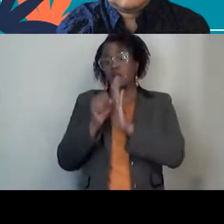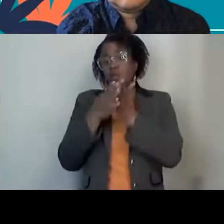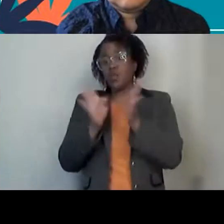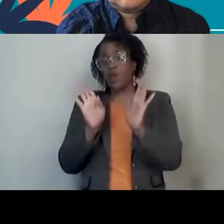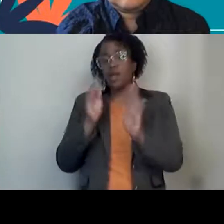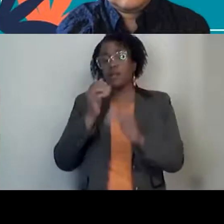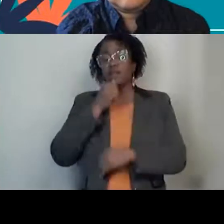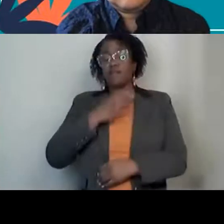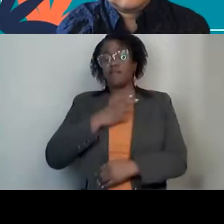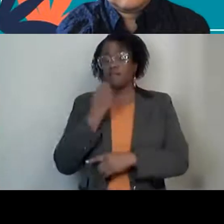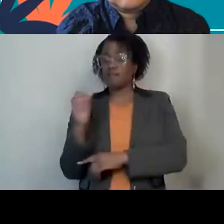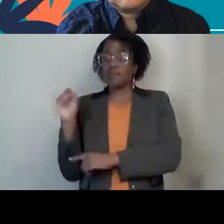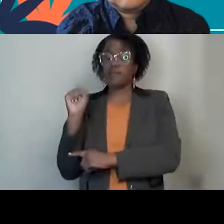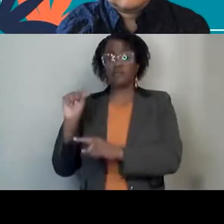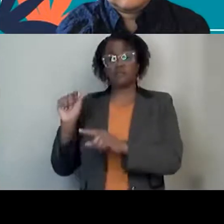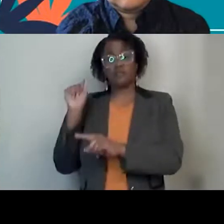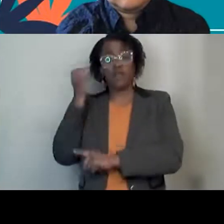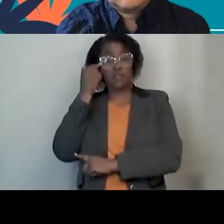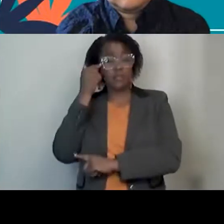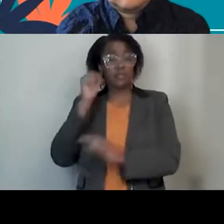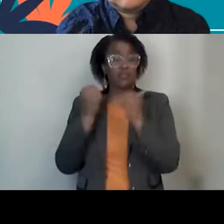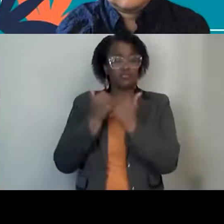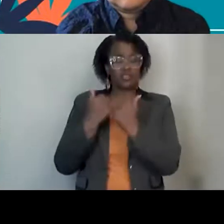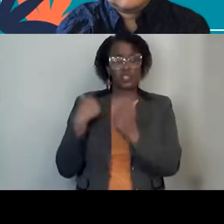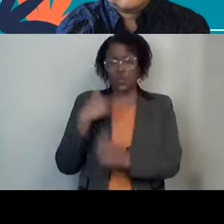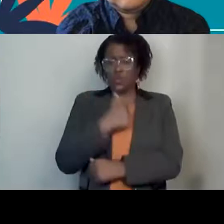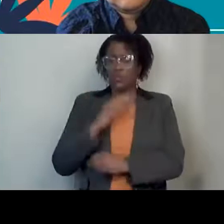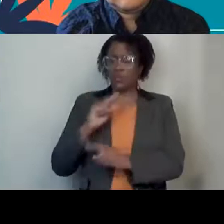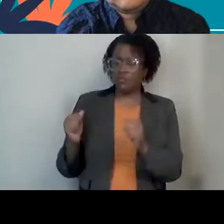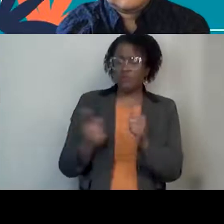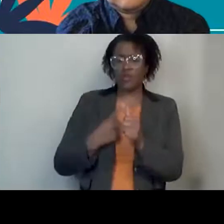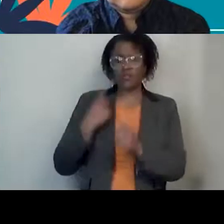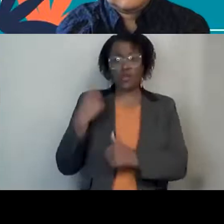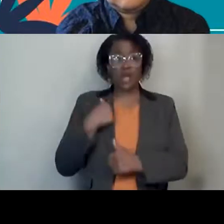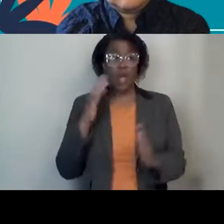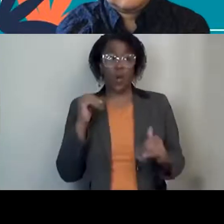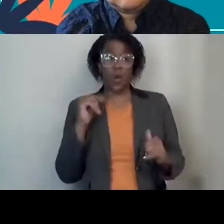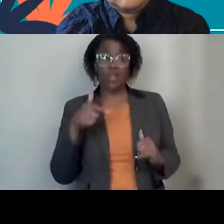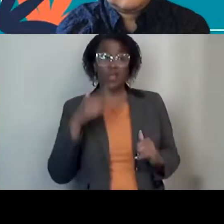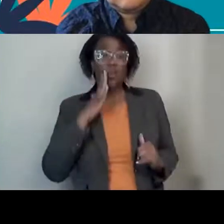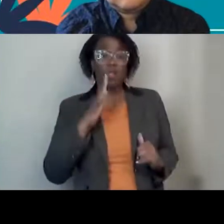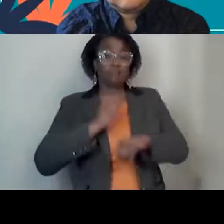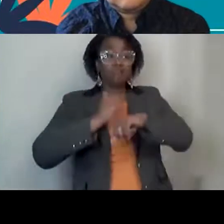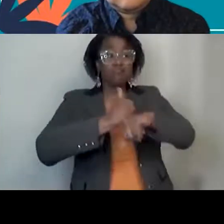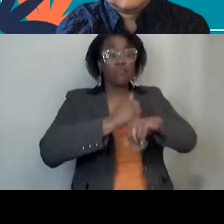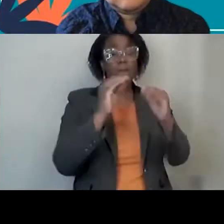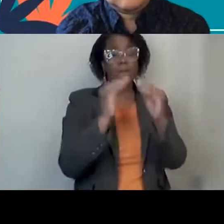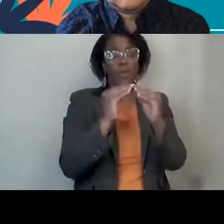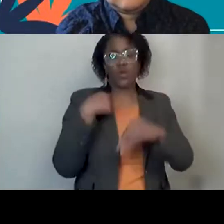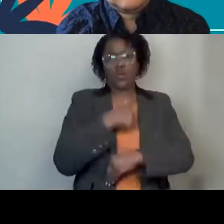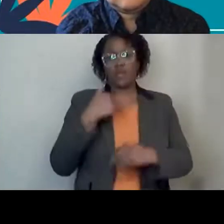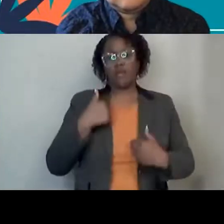government agency in Hawaii, and we were the first government agency, I hope there are many others by now, who put out a